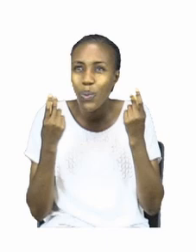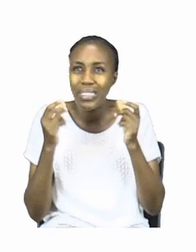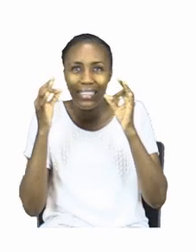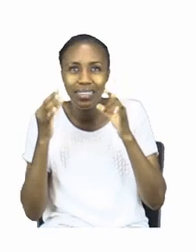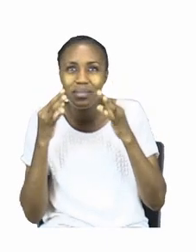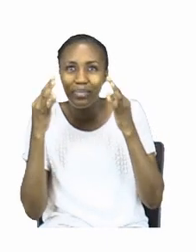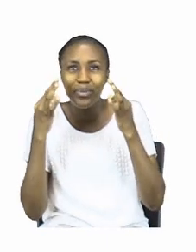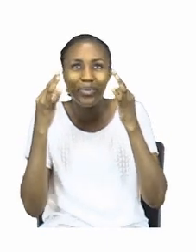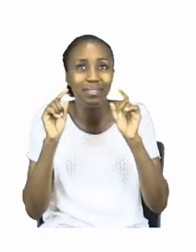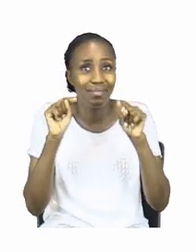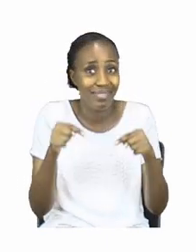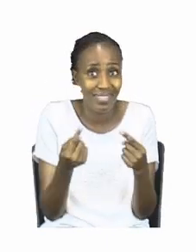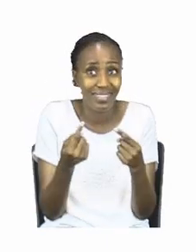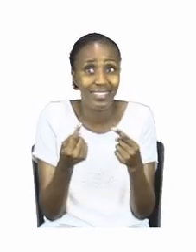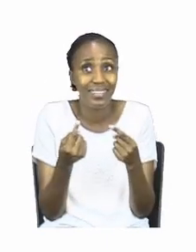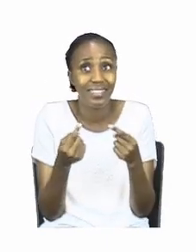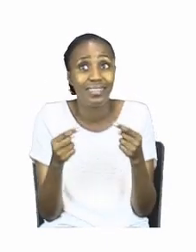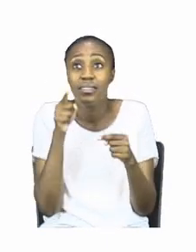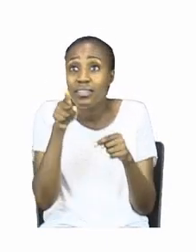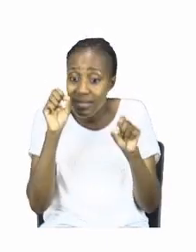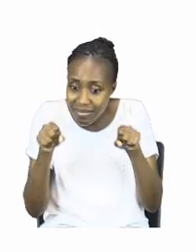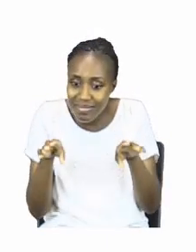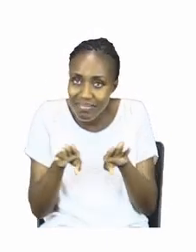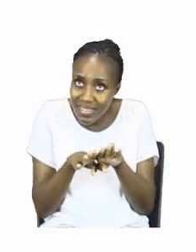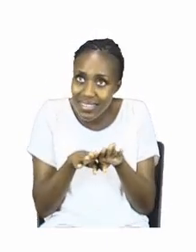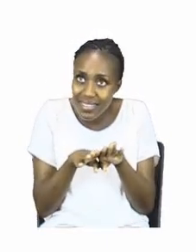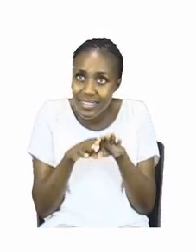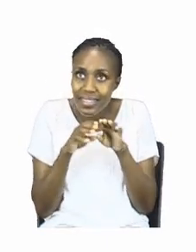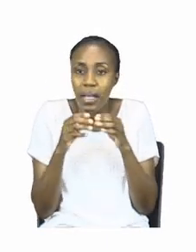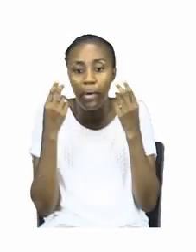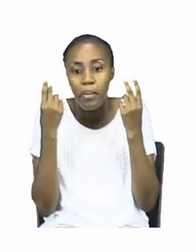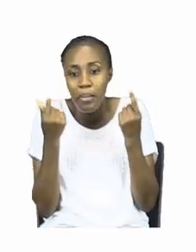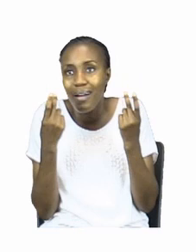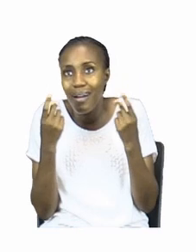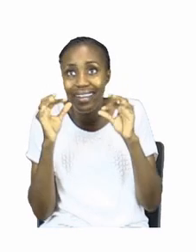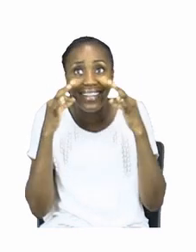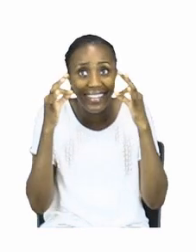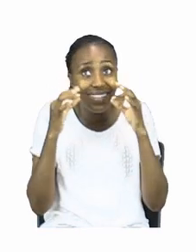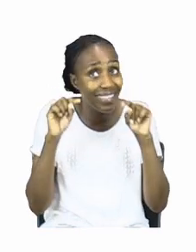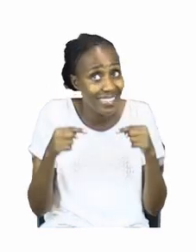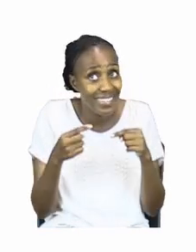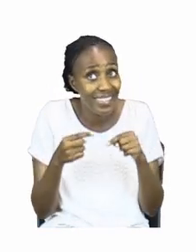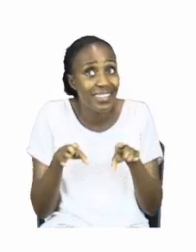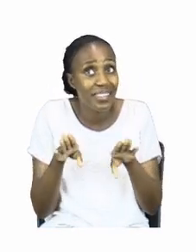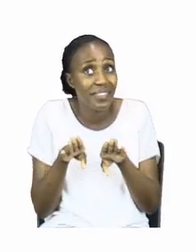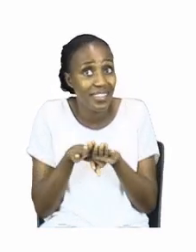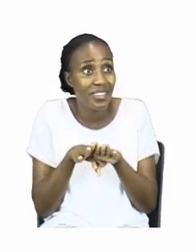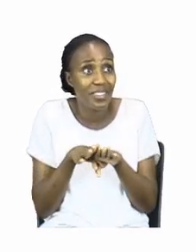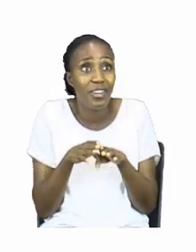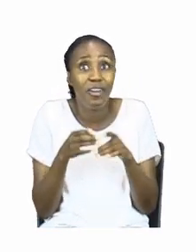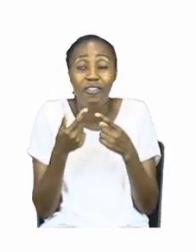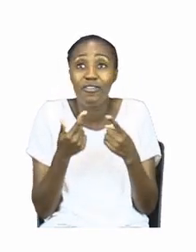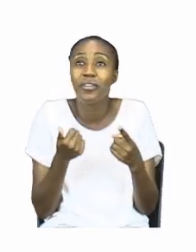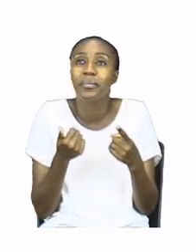have to make a musical instrument with materials from parts of a plant.